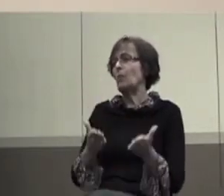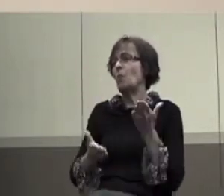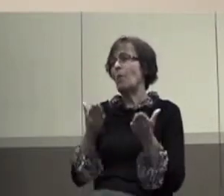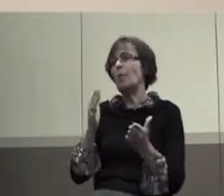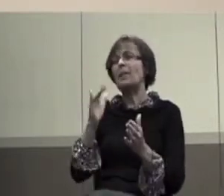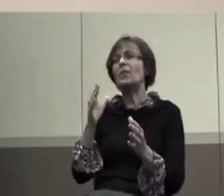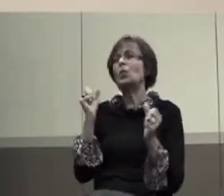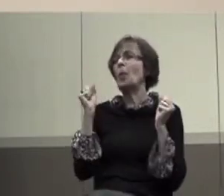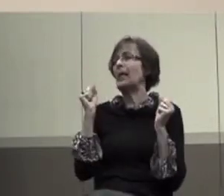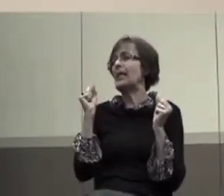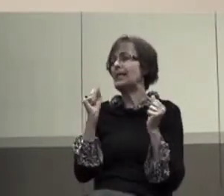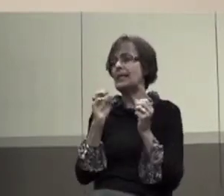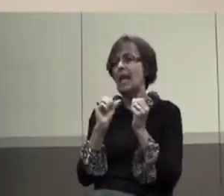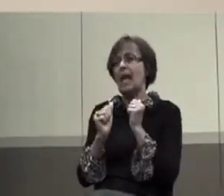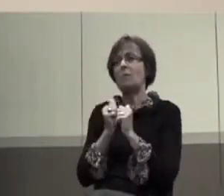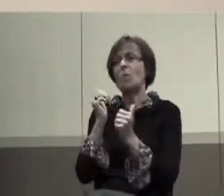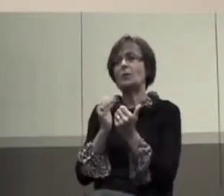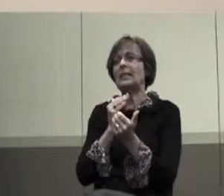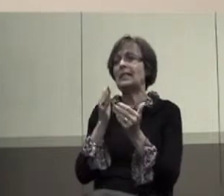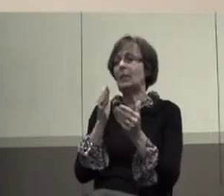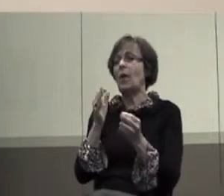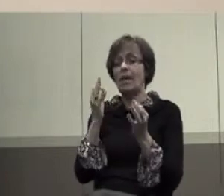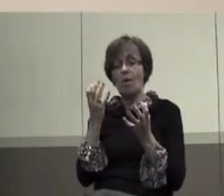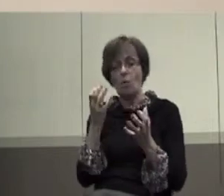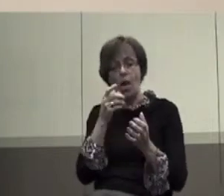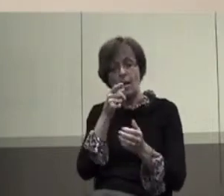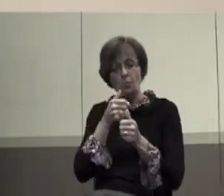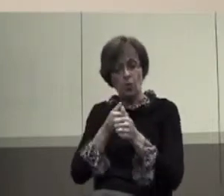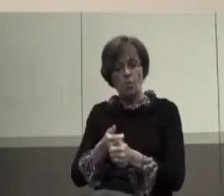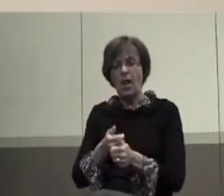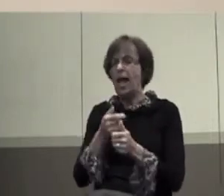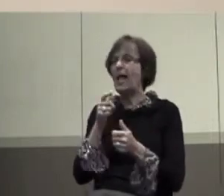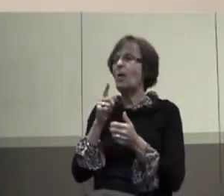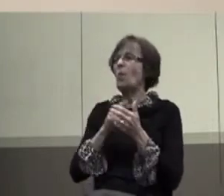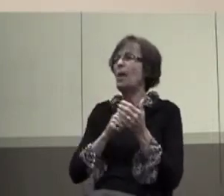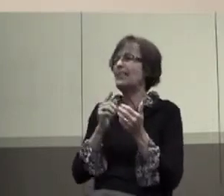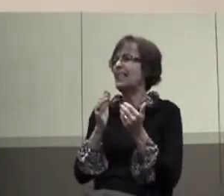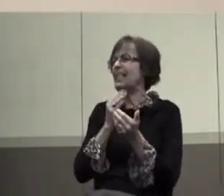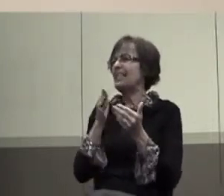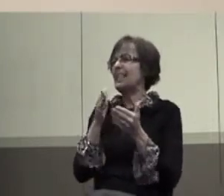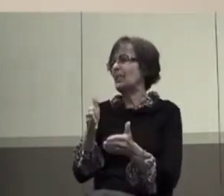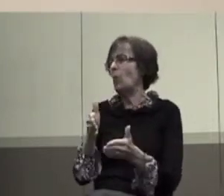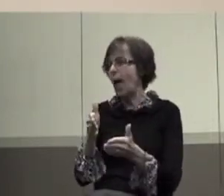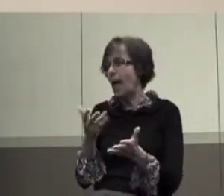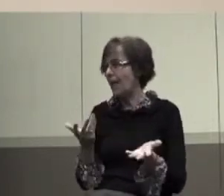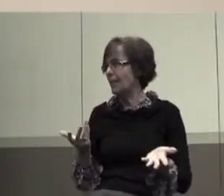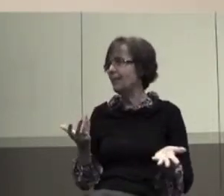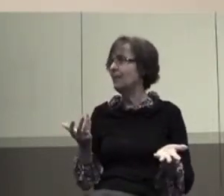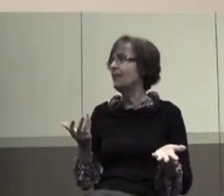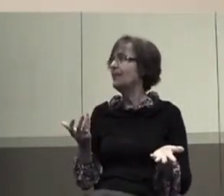probably the quickest and easiest way if I wanted to get Mac to comply? What do you think might be the easiest way to do it?